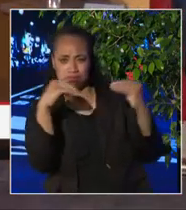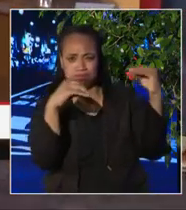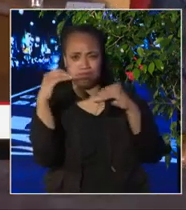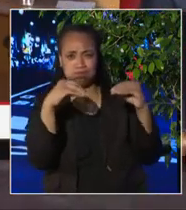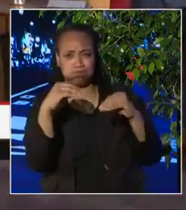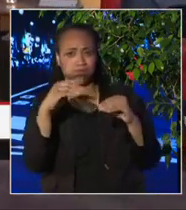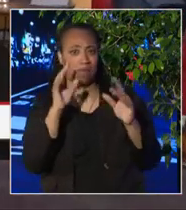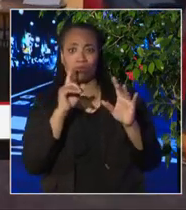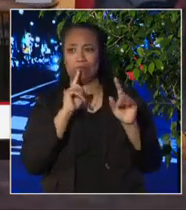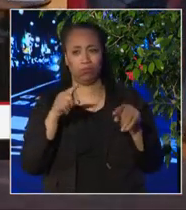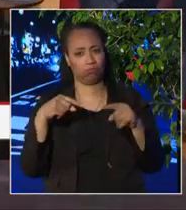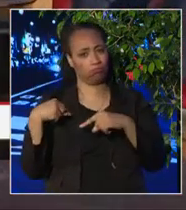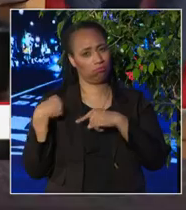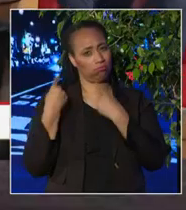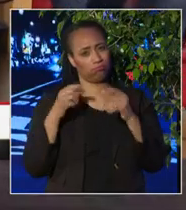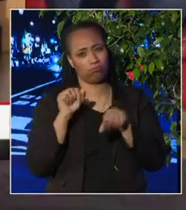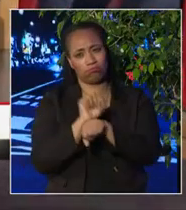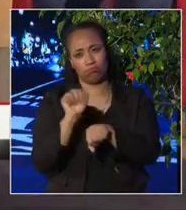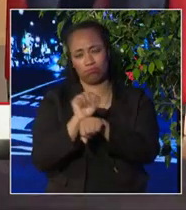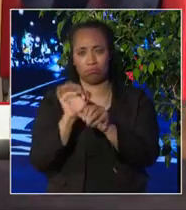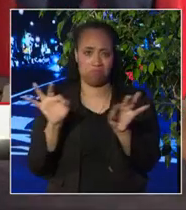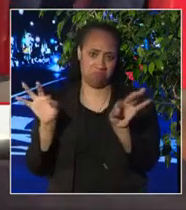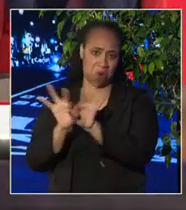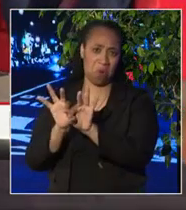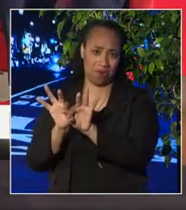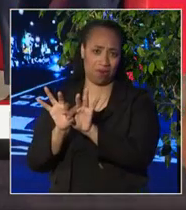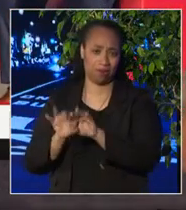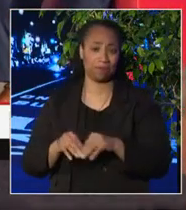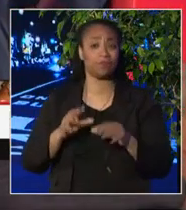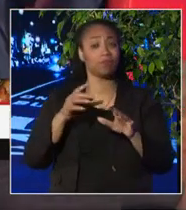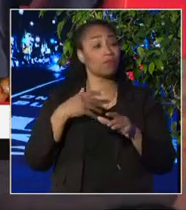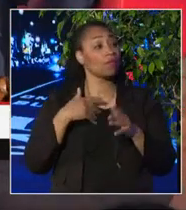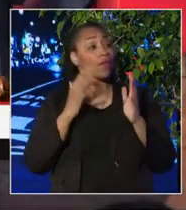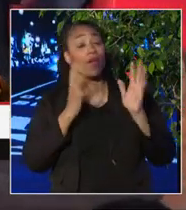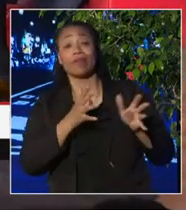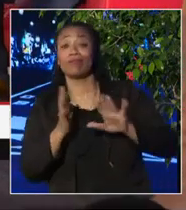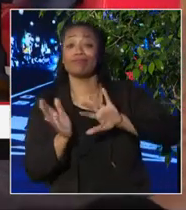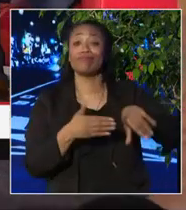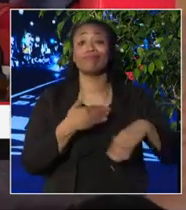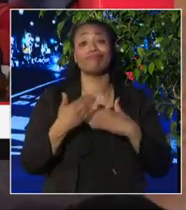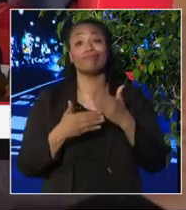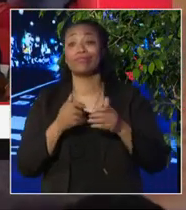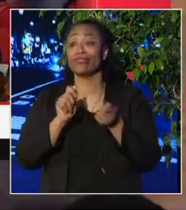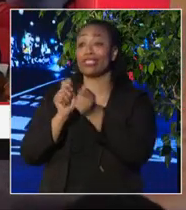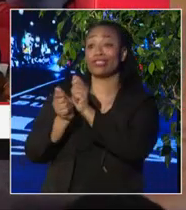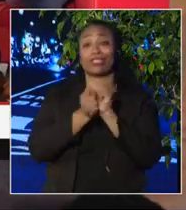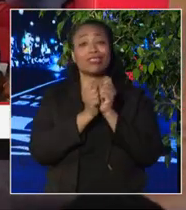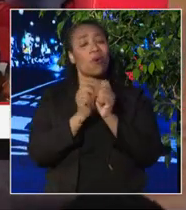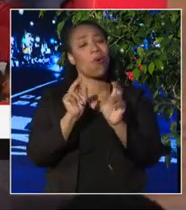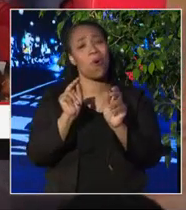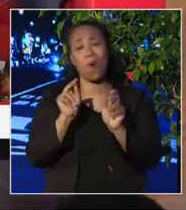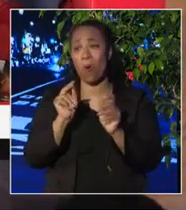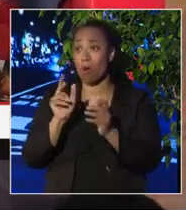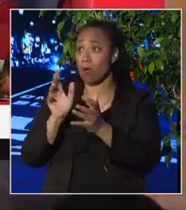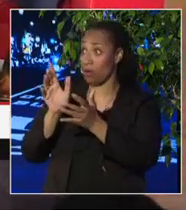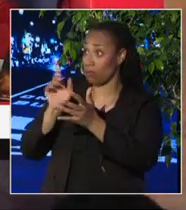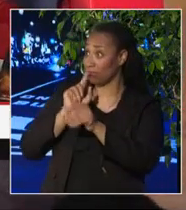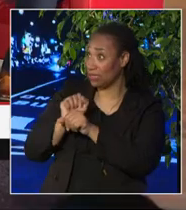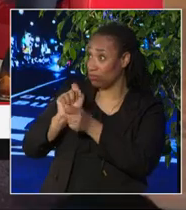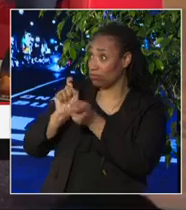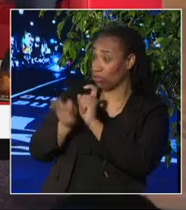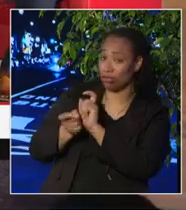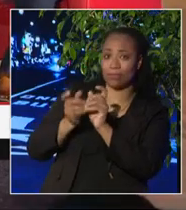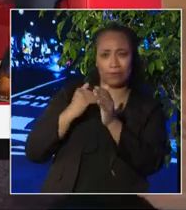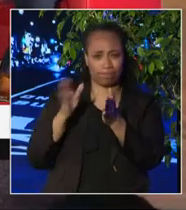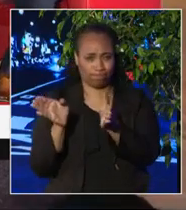think about how we are intentional about shifting our economy, continuing to make investments